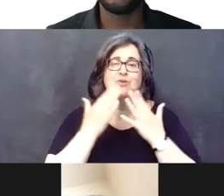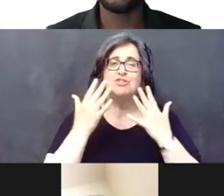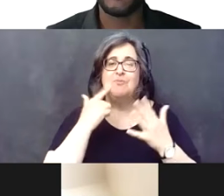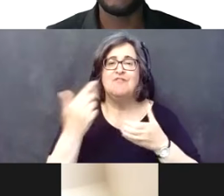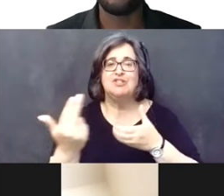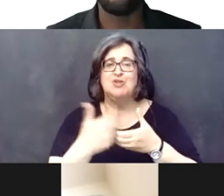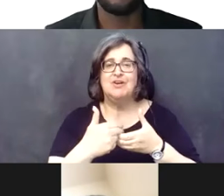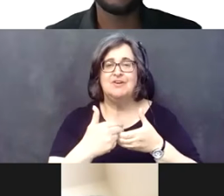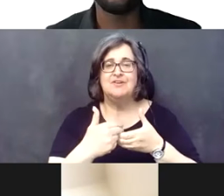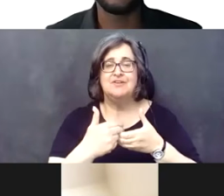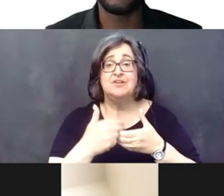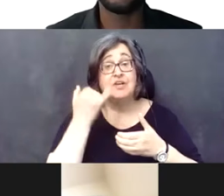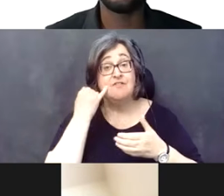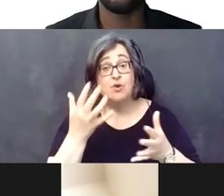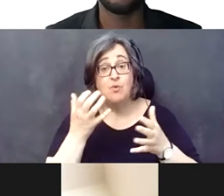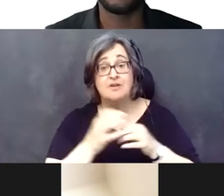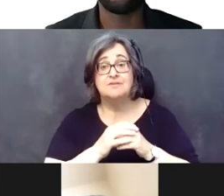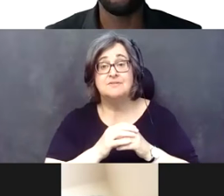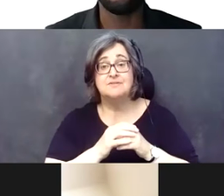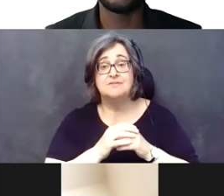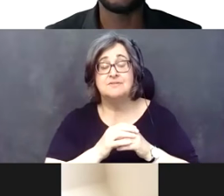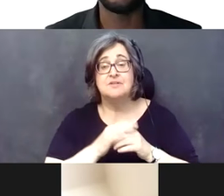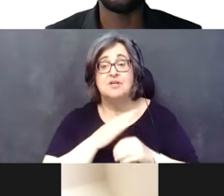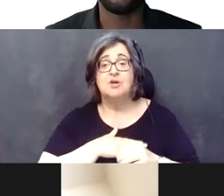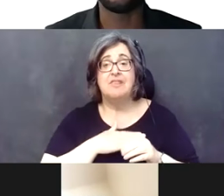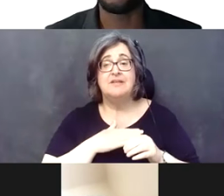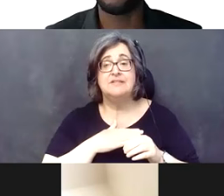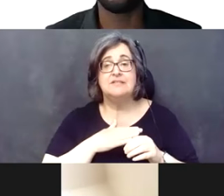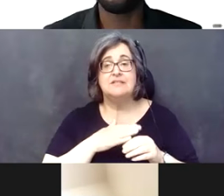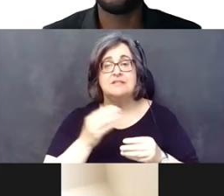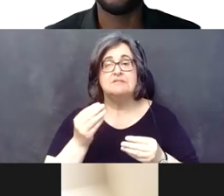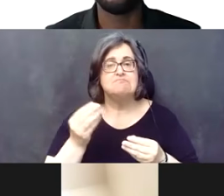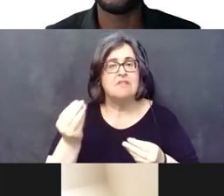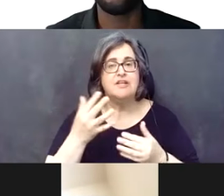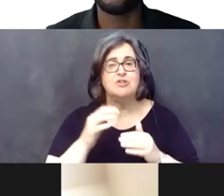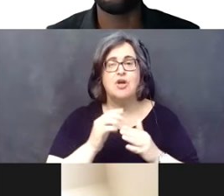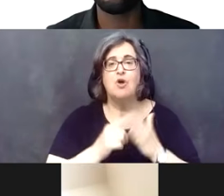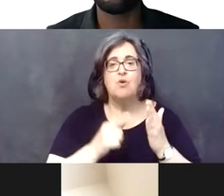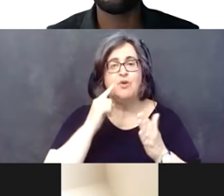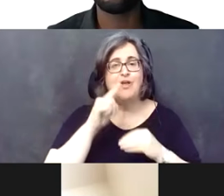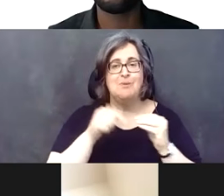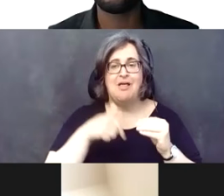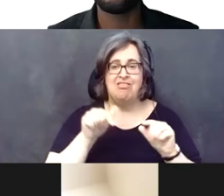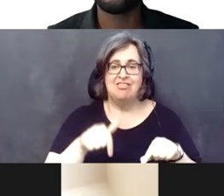joining us. And if you would like, you can tell us, please take a few moments to tell us what you thought about this event.